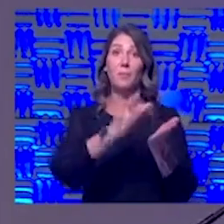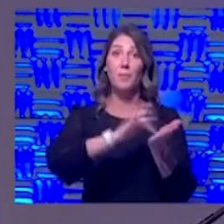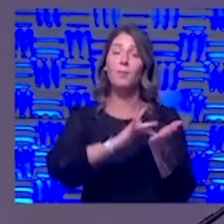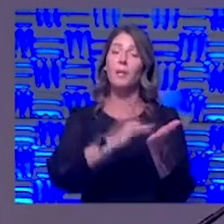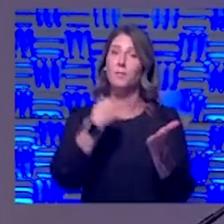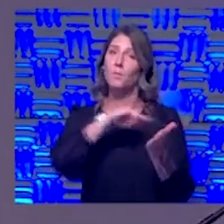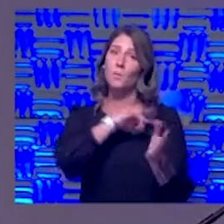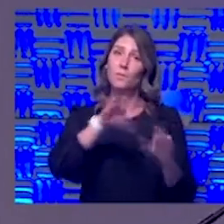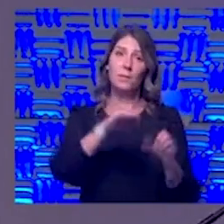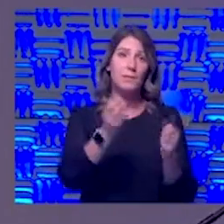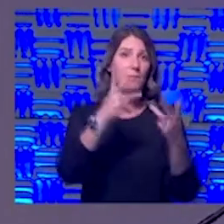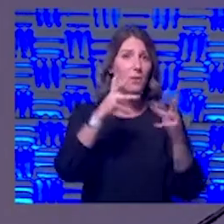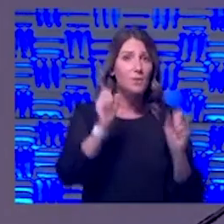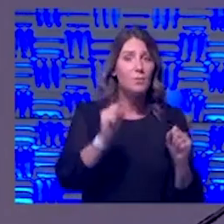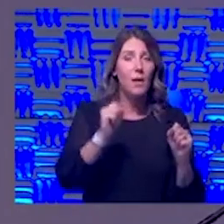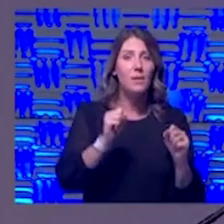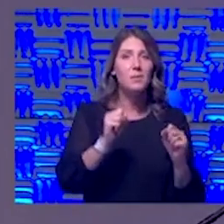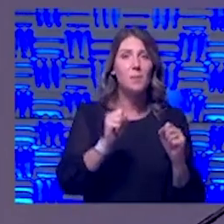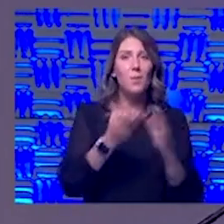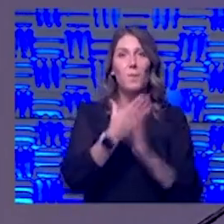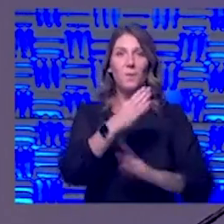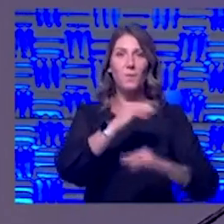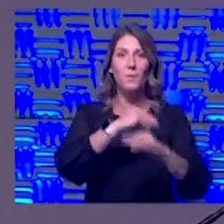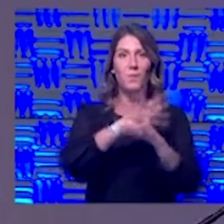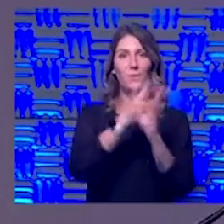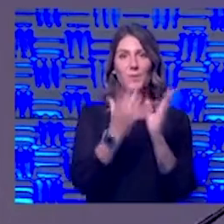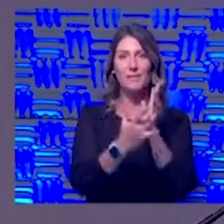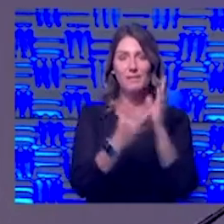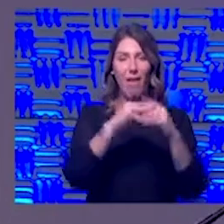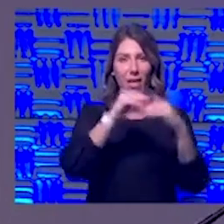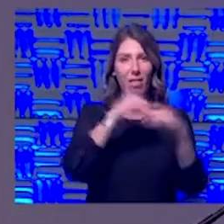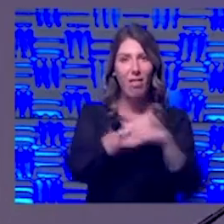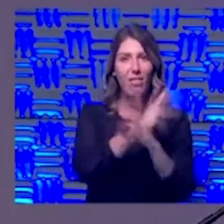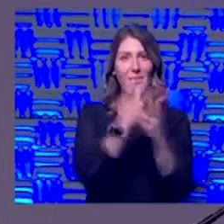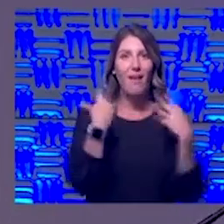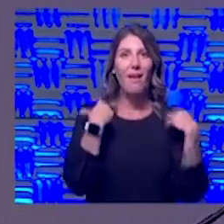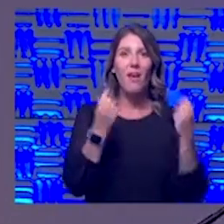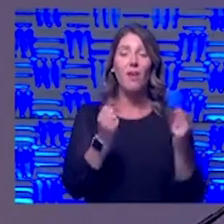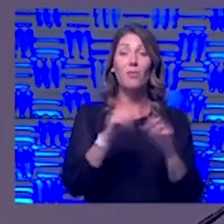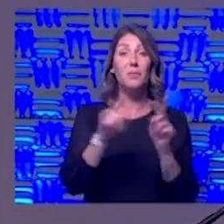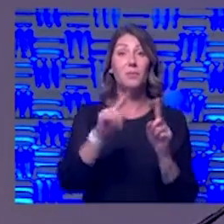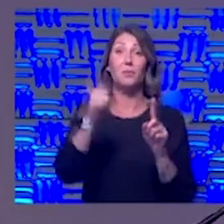as much as possible via telehealth. But there are certainly some conditions that you actually have